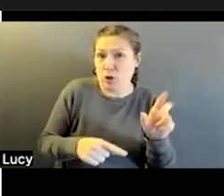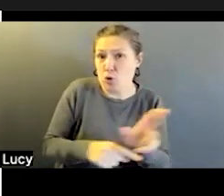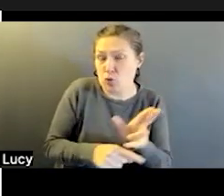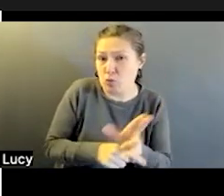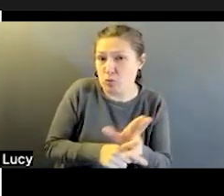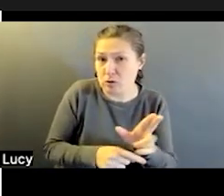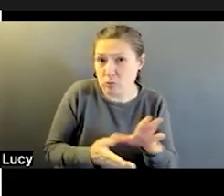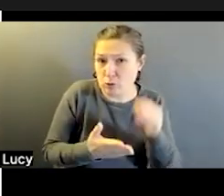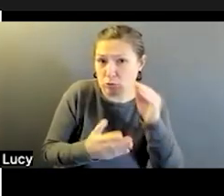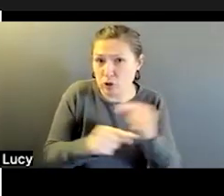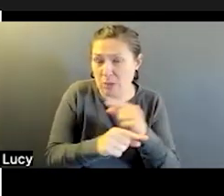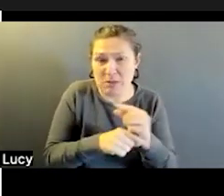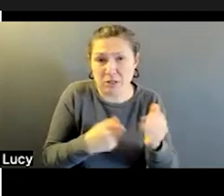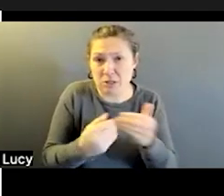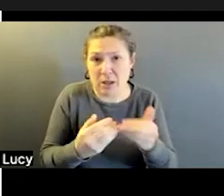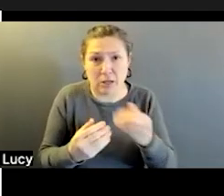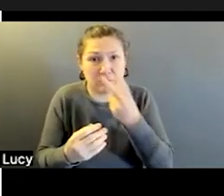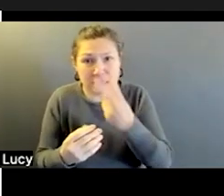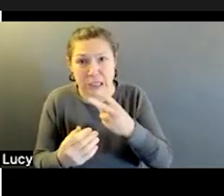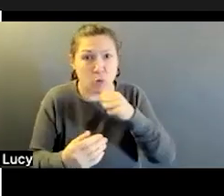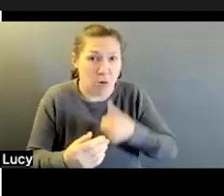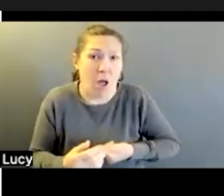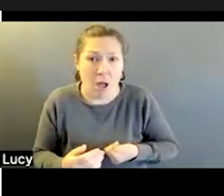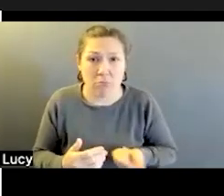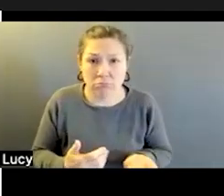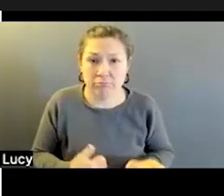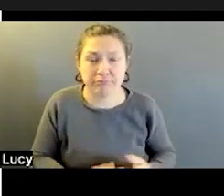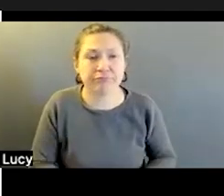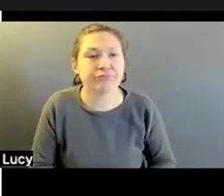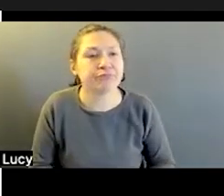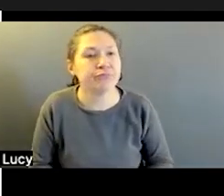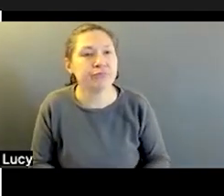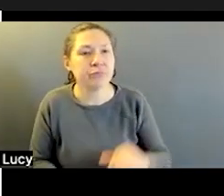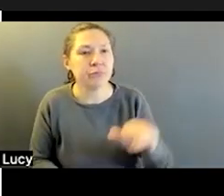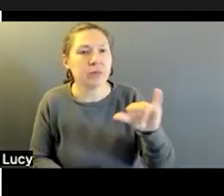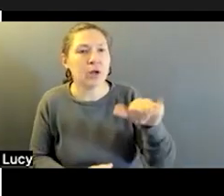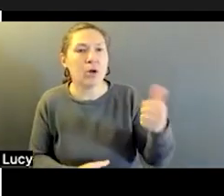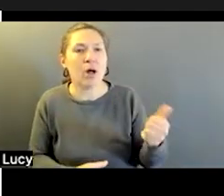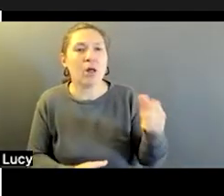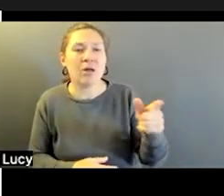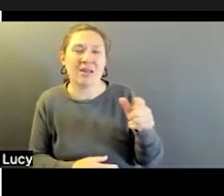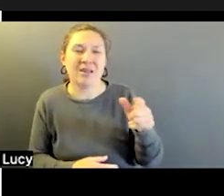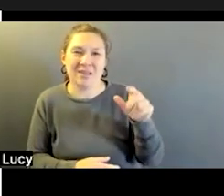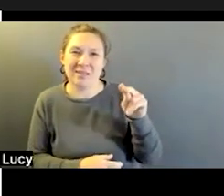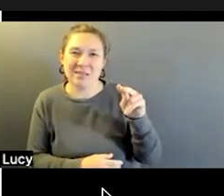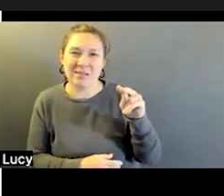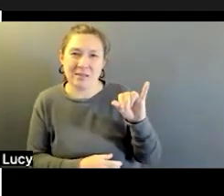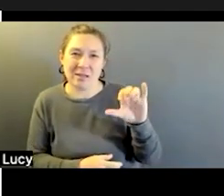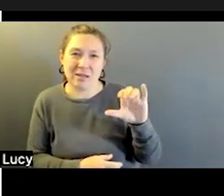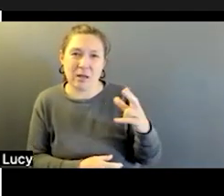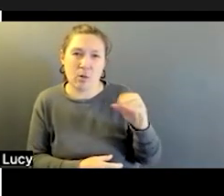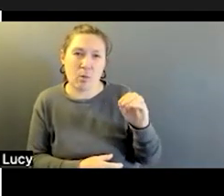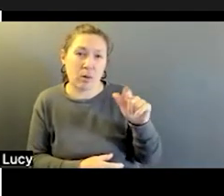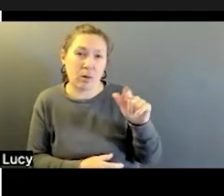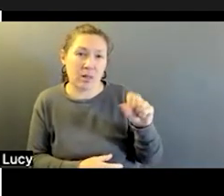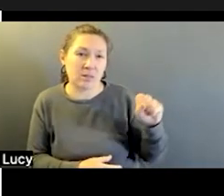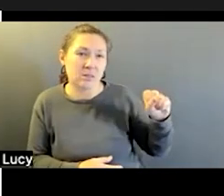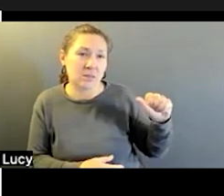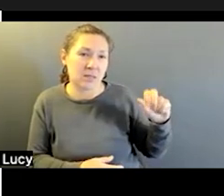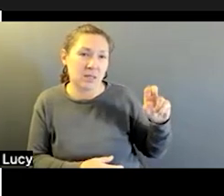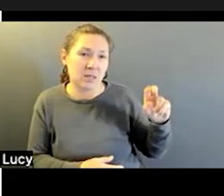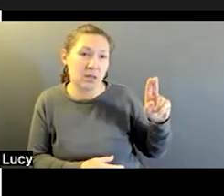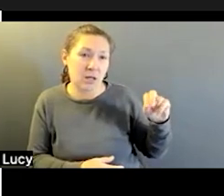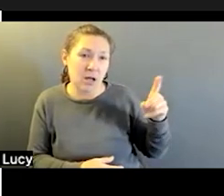An important thing to say there is that Nicholas Saunderson, and we go to slide 8, was completely